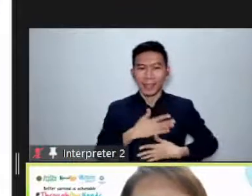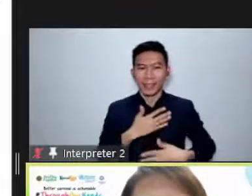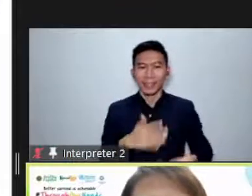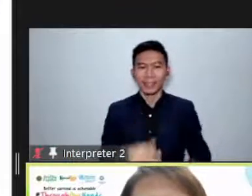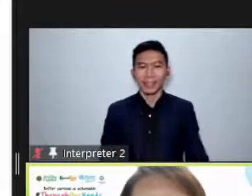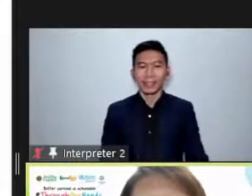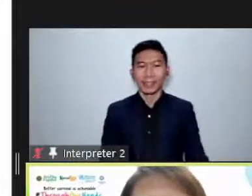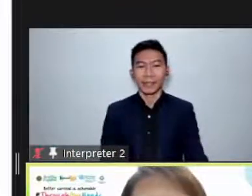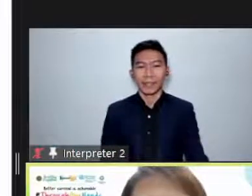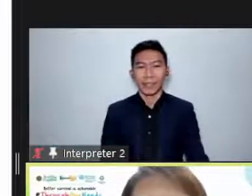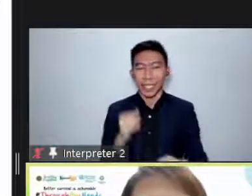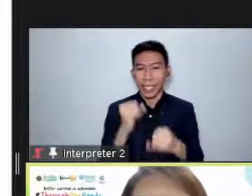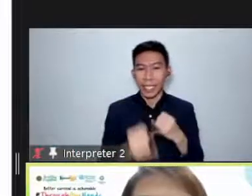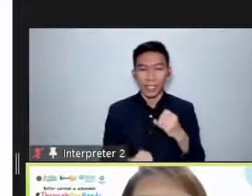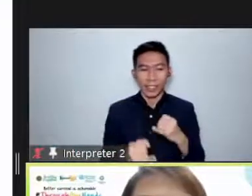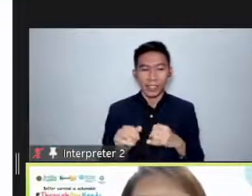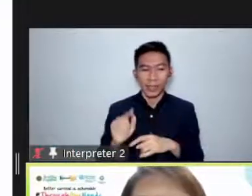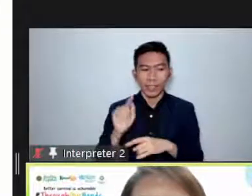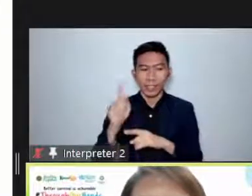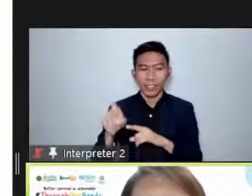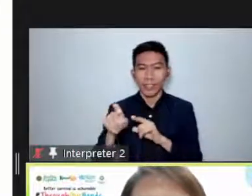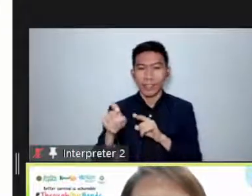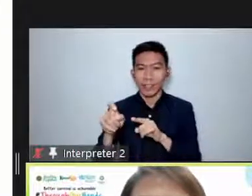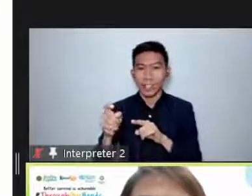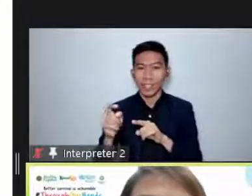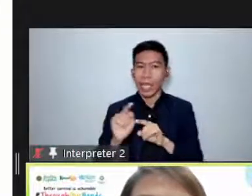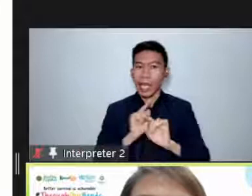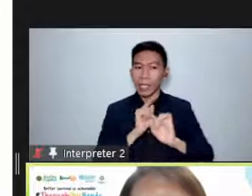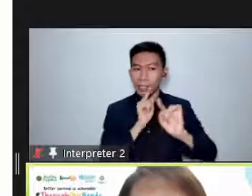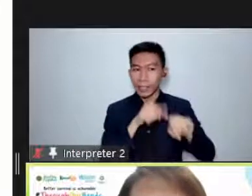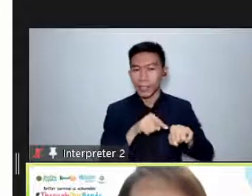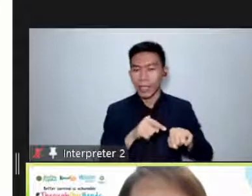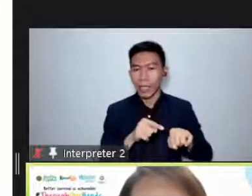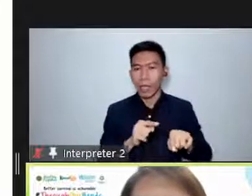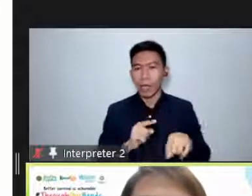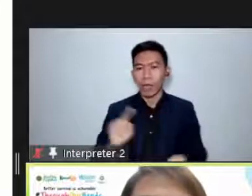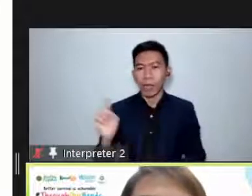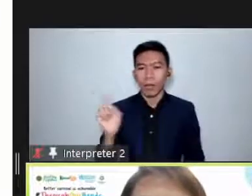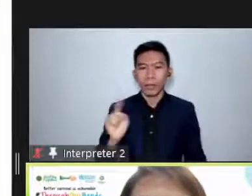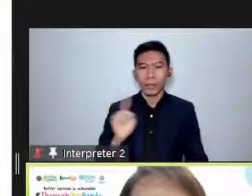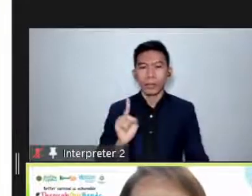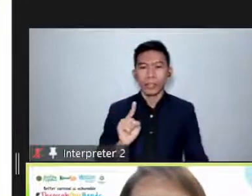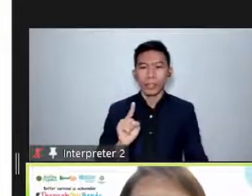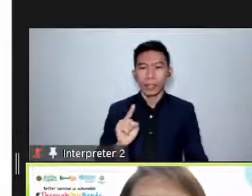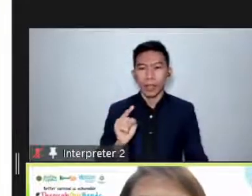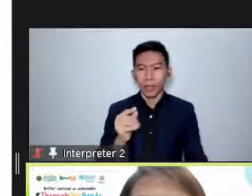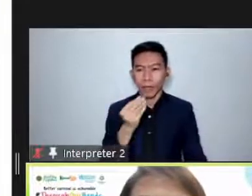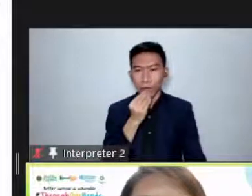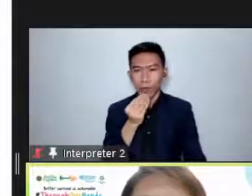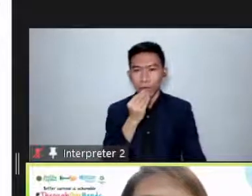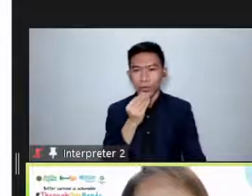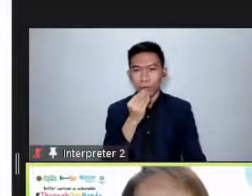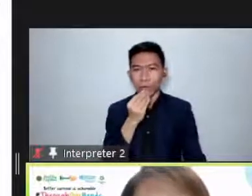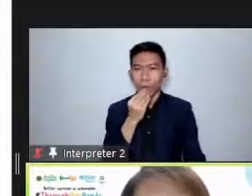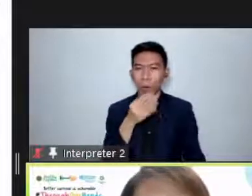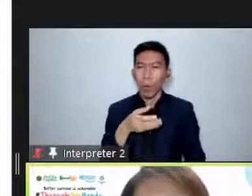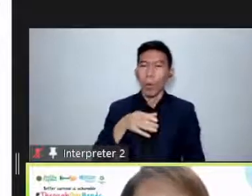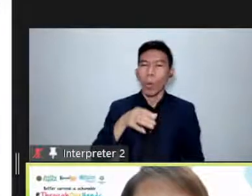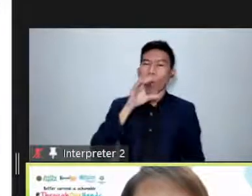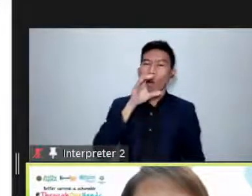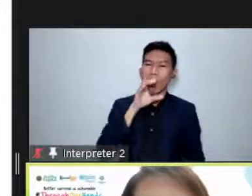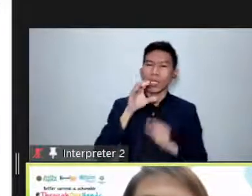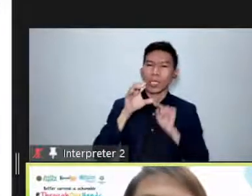question, sagutin po natin itong tanong na anong pagkain o inumin ang alam mo na hindi